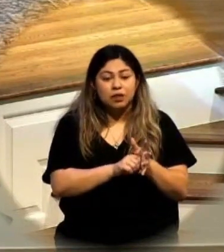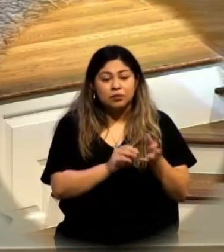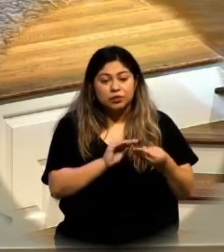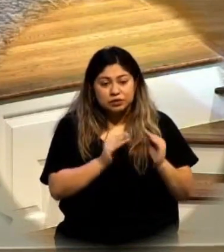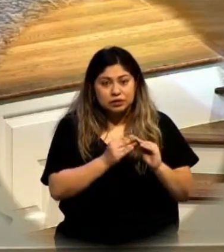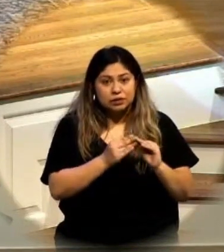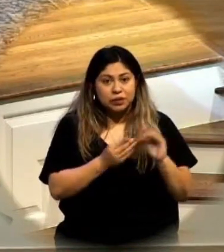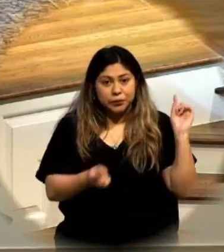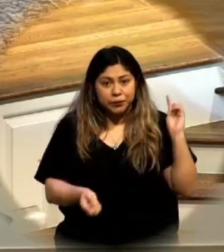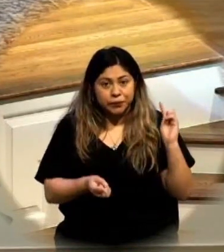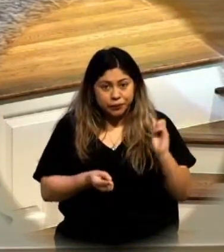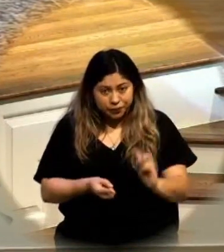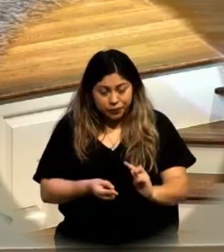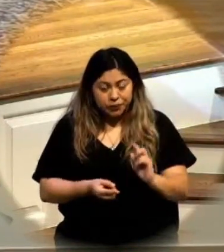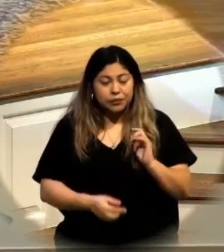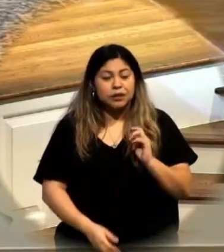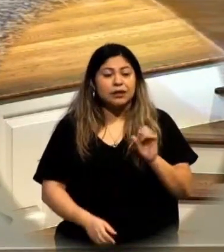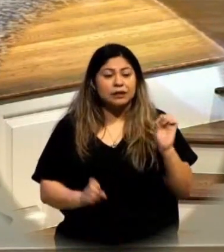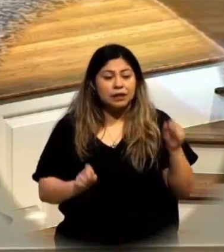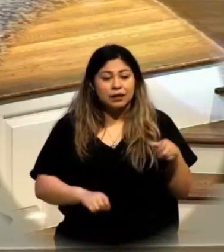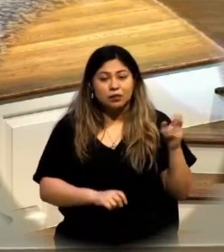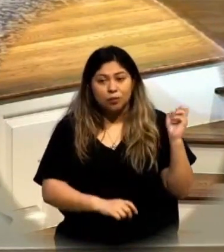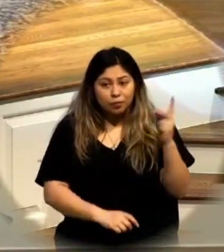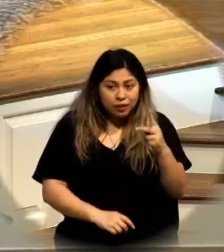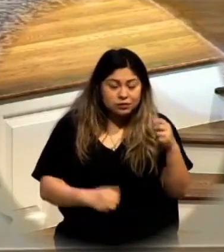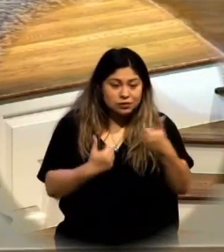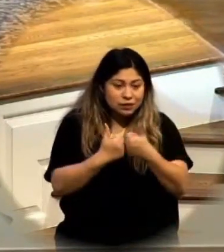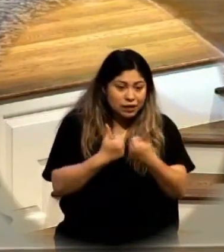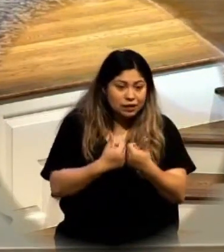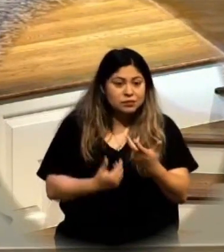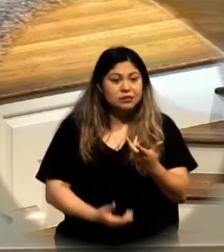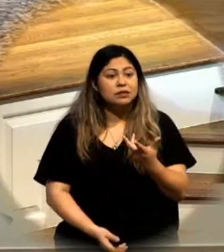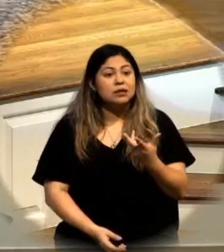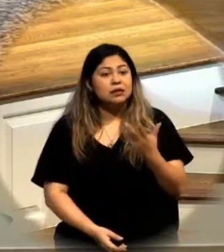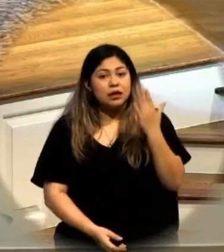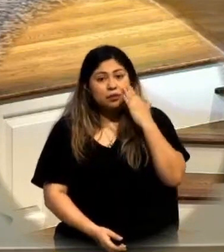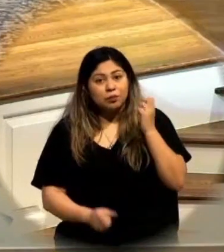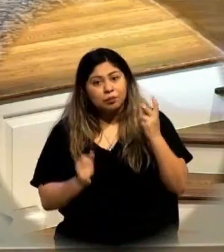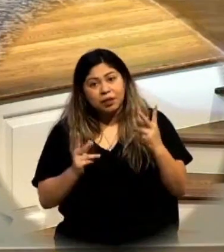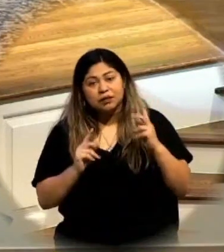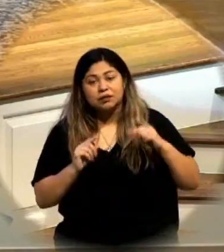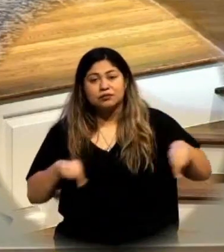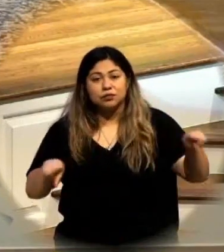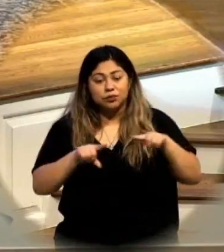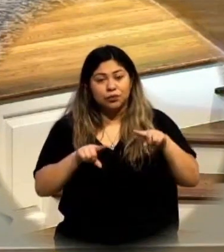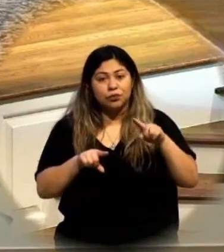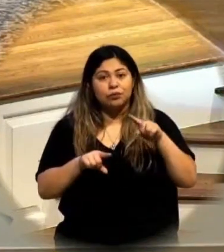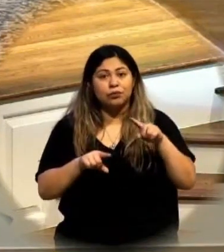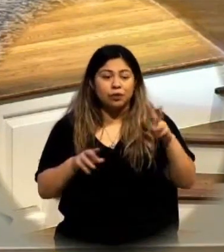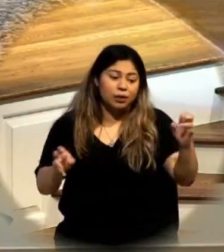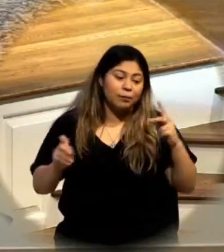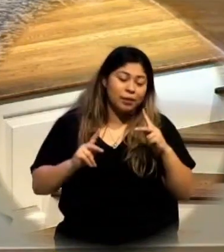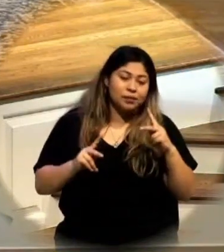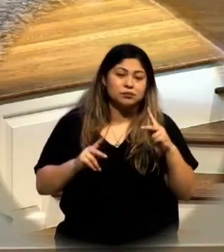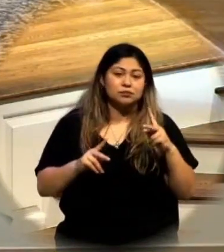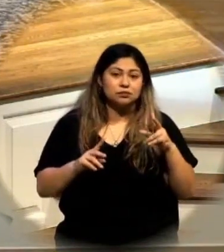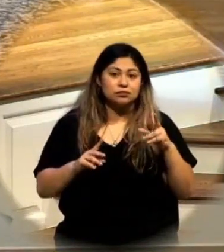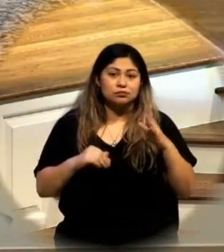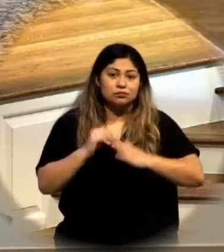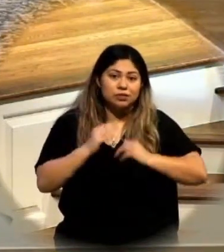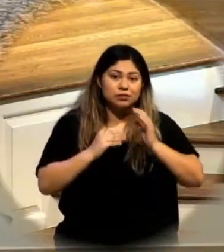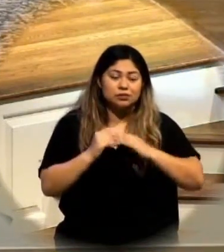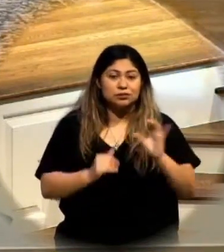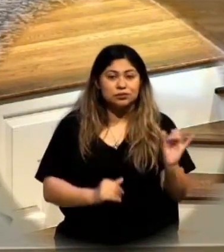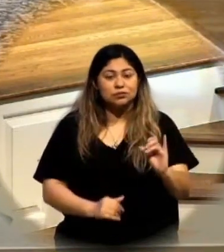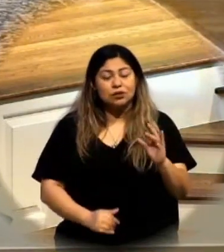with us online, about when you'd like to come back and worship with us here face-to-face. We know it's so important in life to have